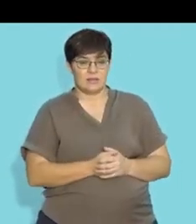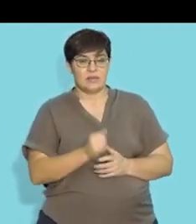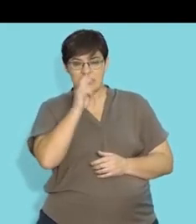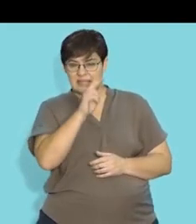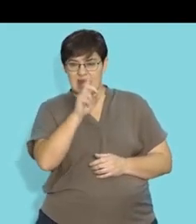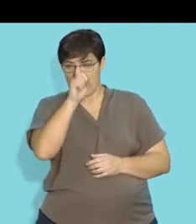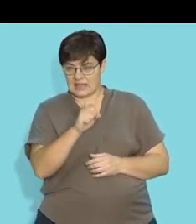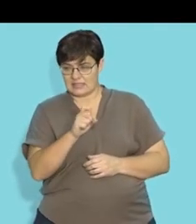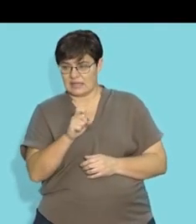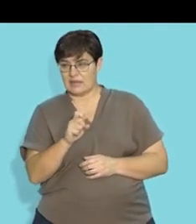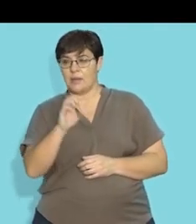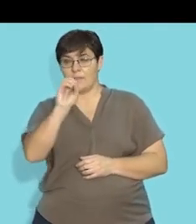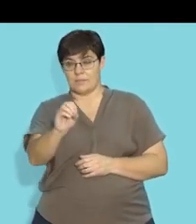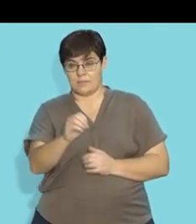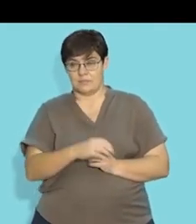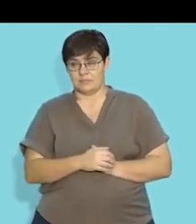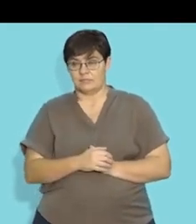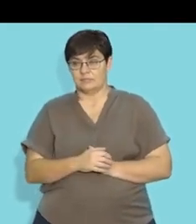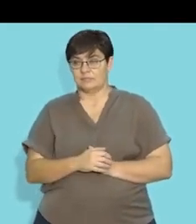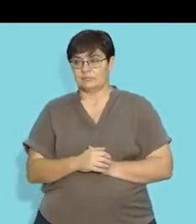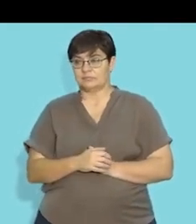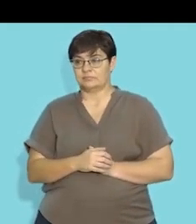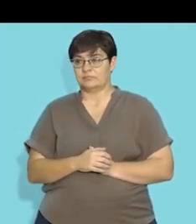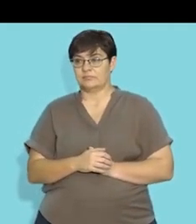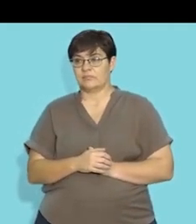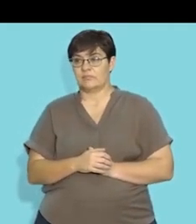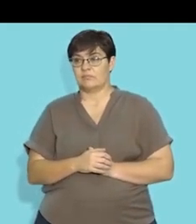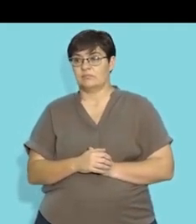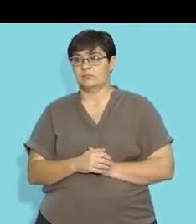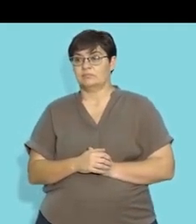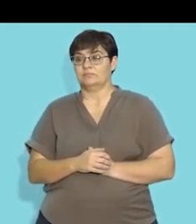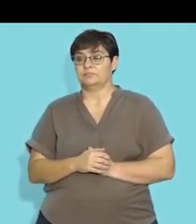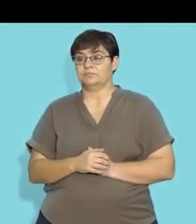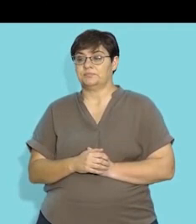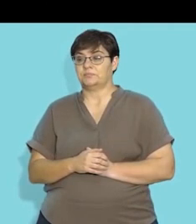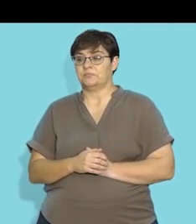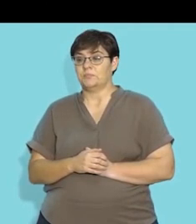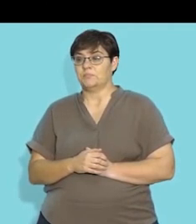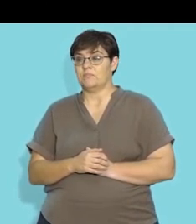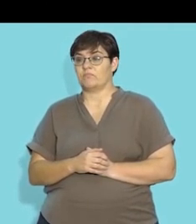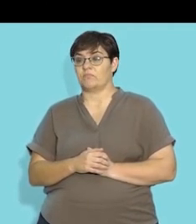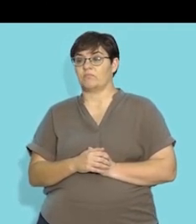I see X, I'll put what? 19. So let's use our calculator.